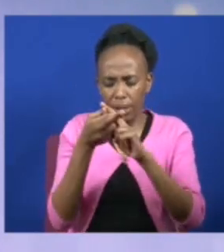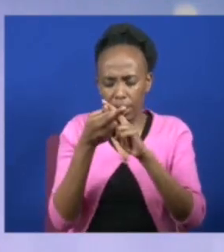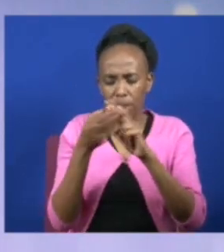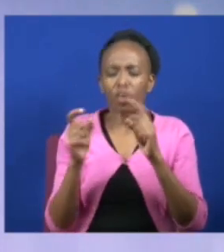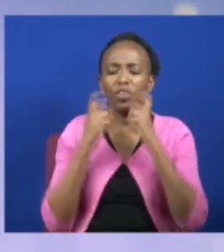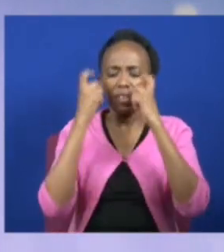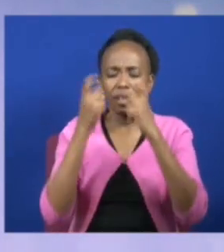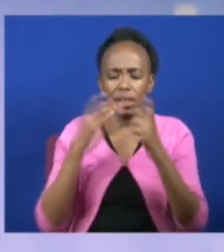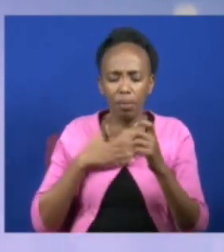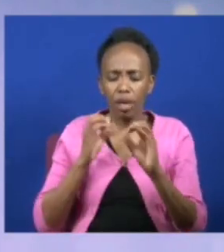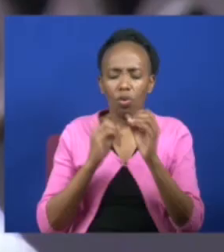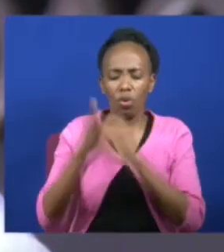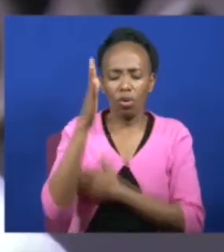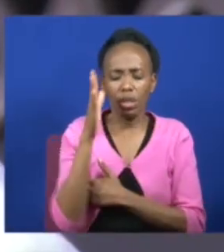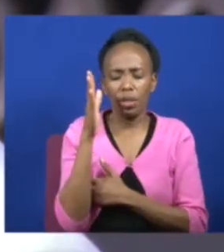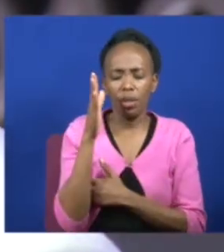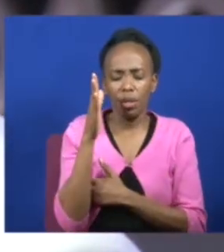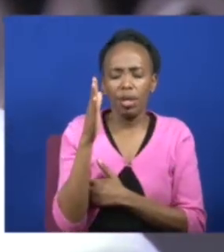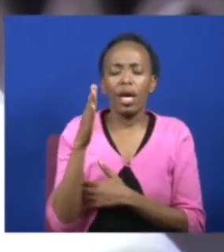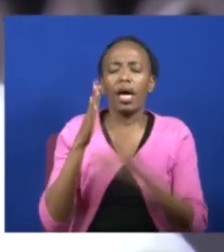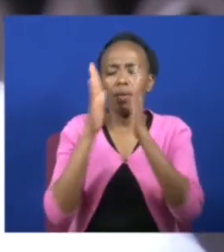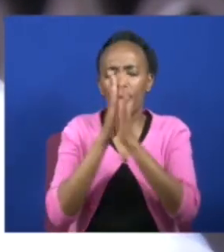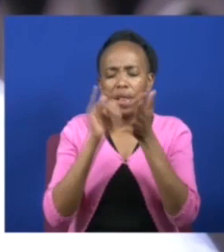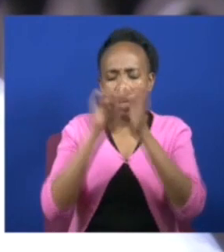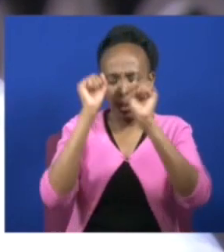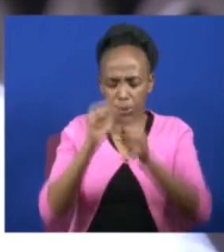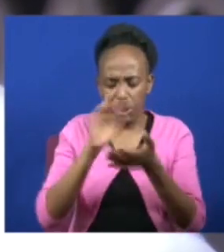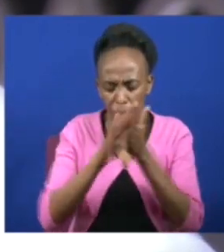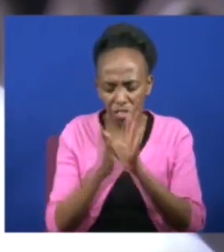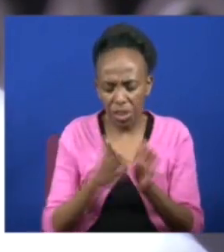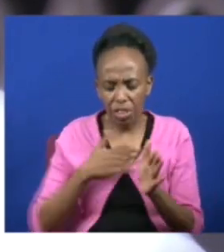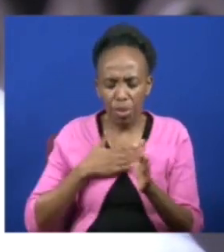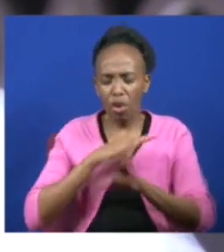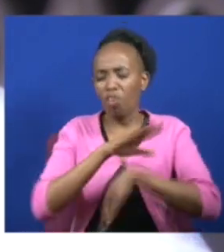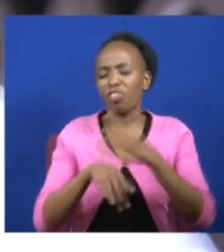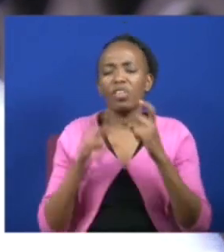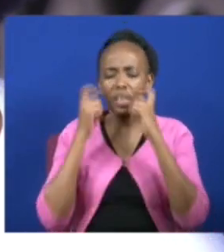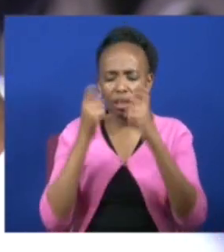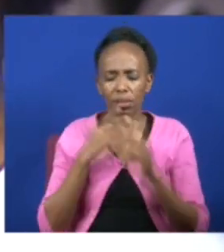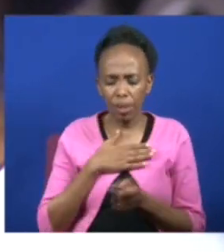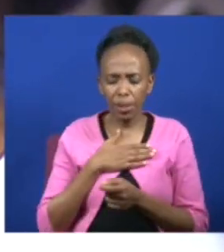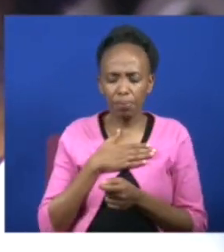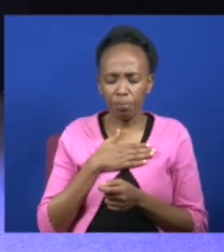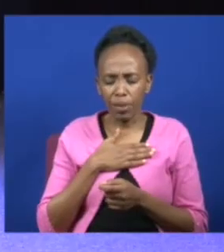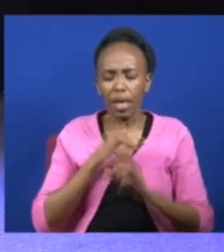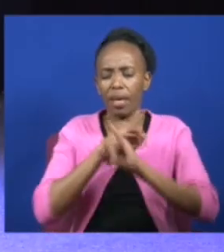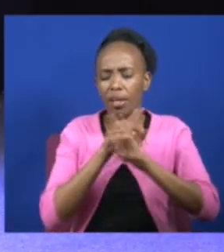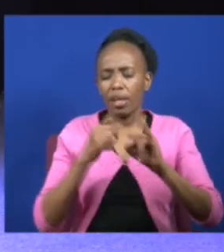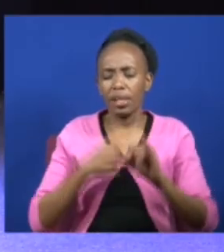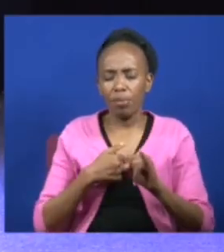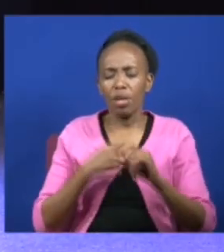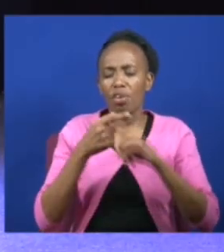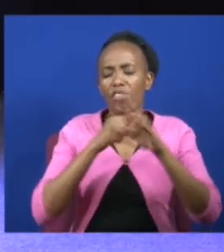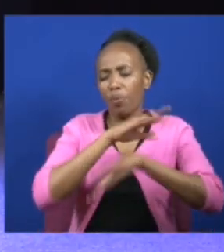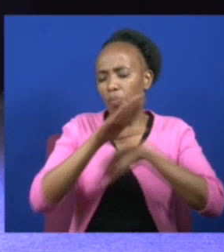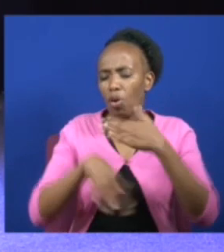repentant of my sins, O God. I pray that you may forgive me of all my sins and cleanse me